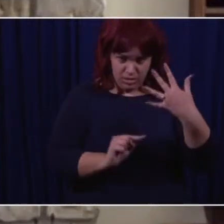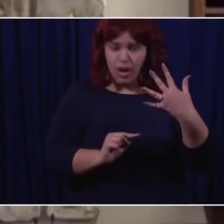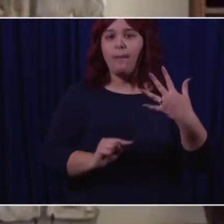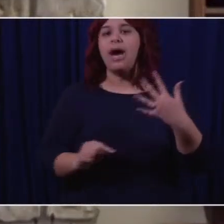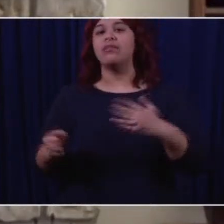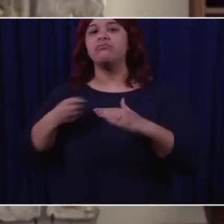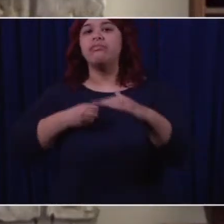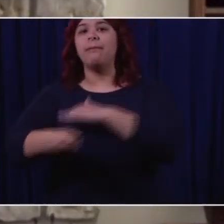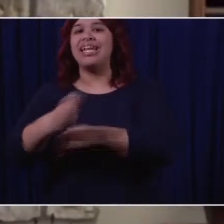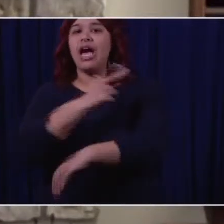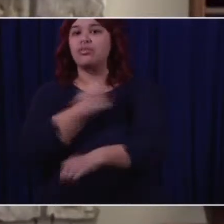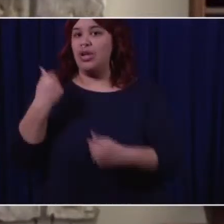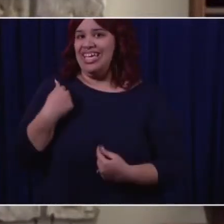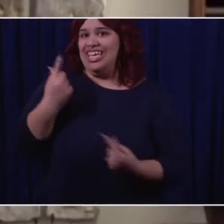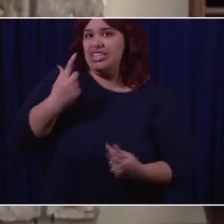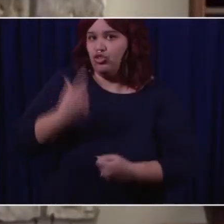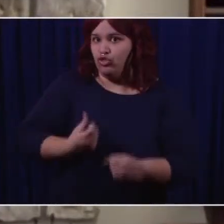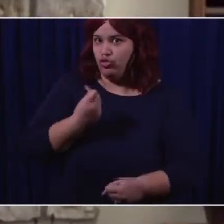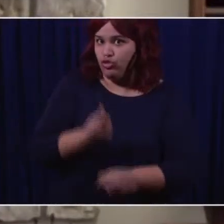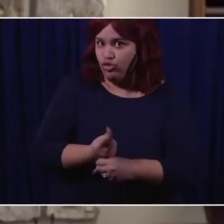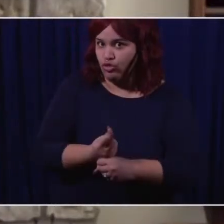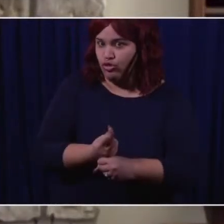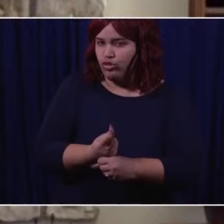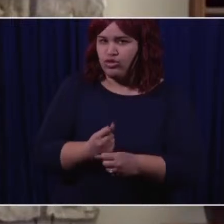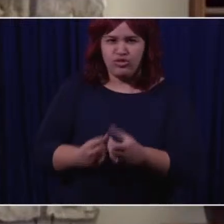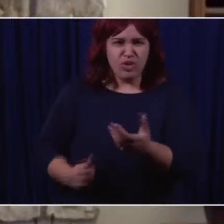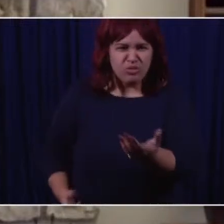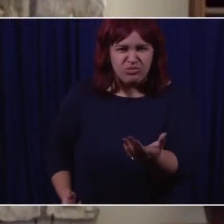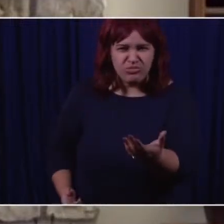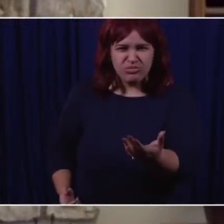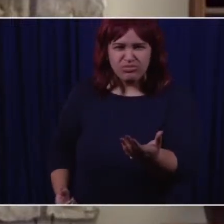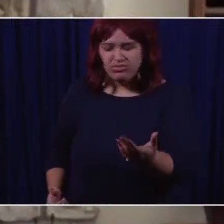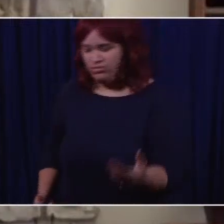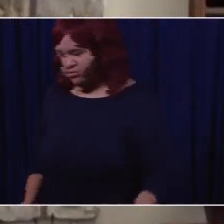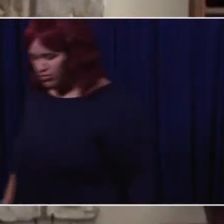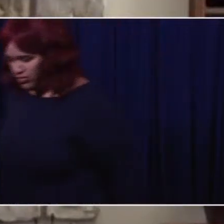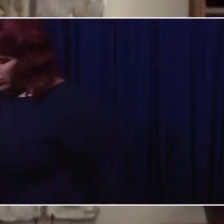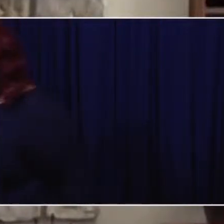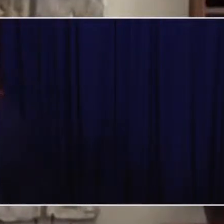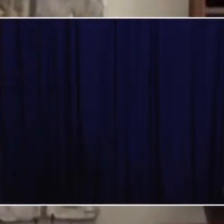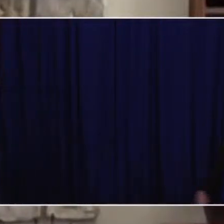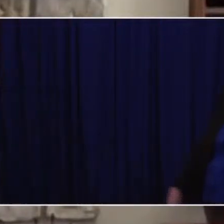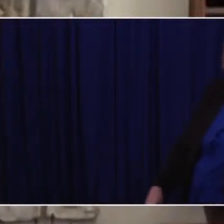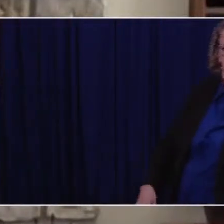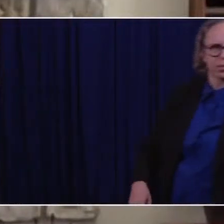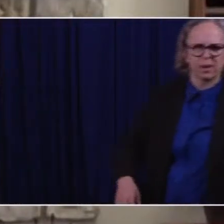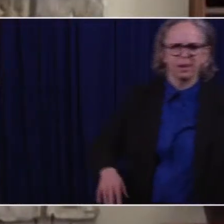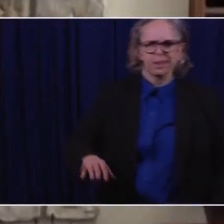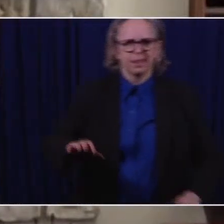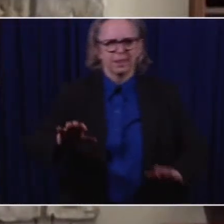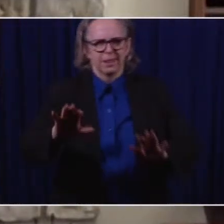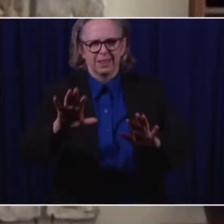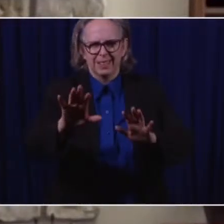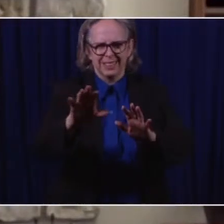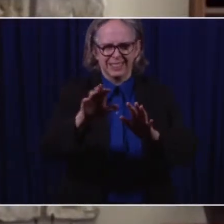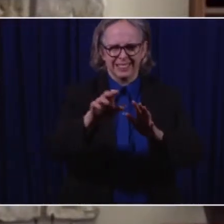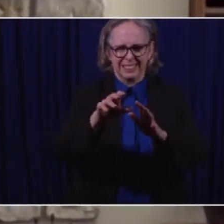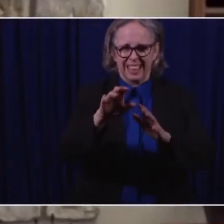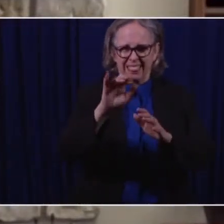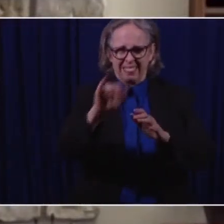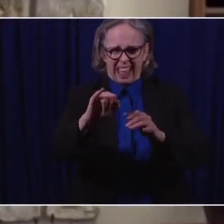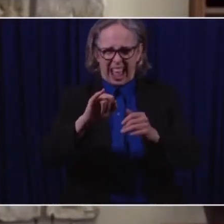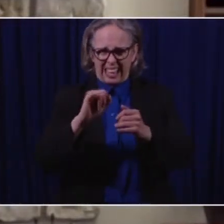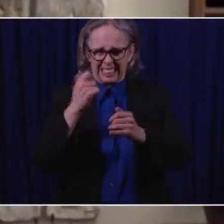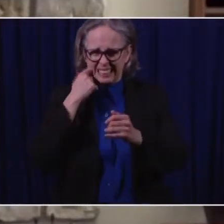No, Kevin, the last group is not required that they be in the hospital. It's a roughly 200,000 population